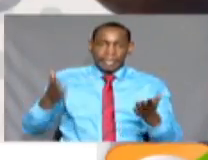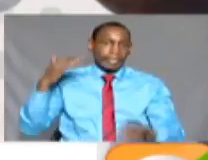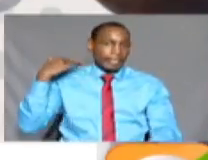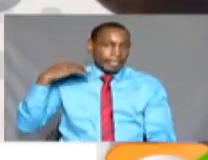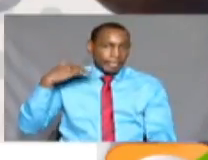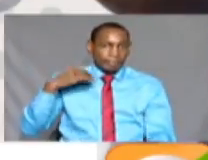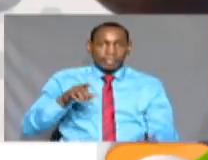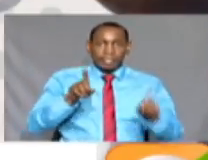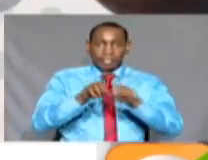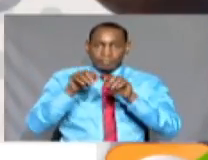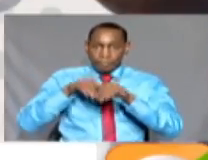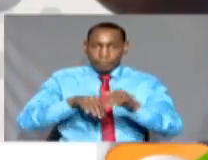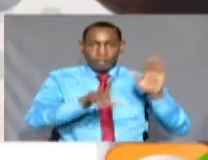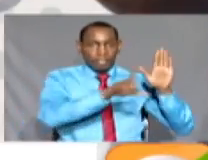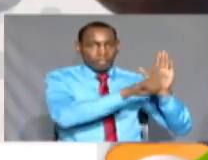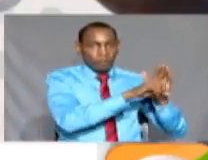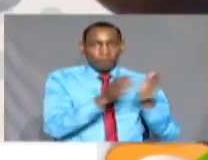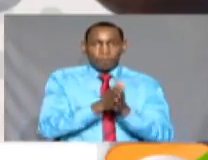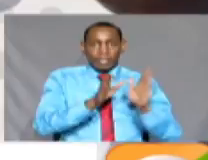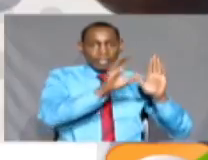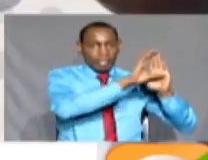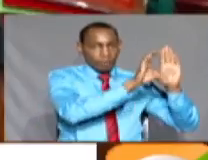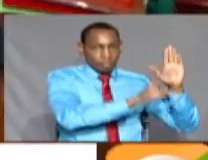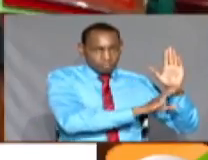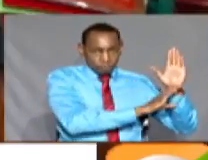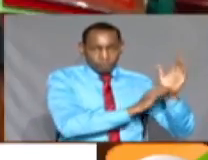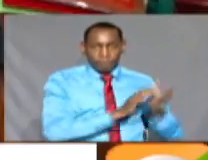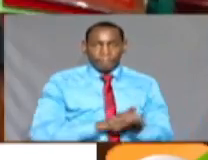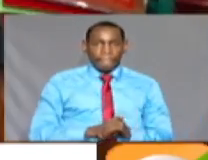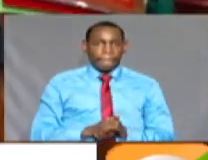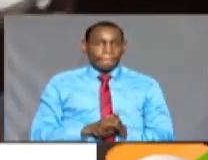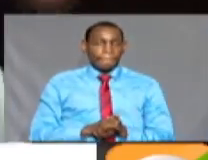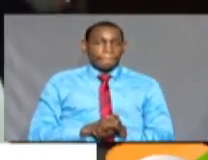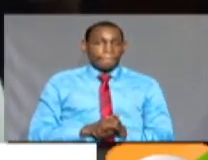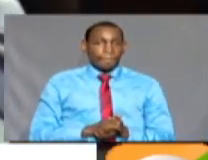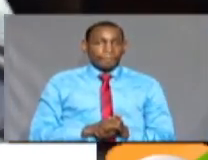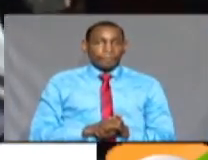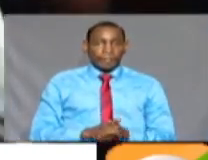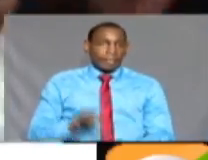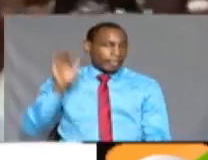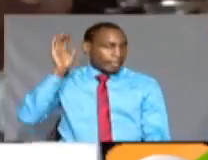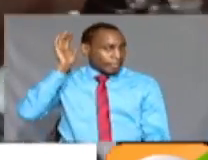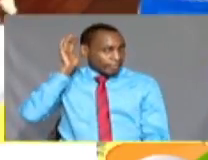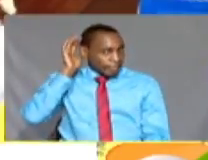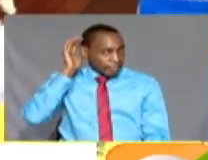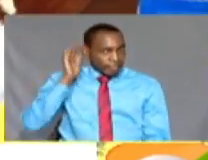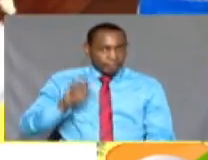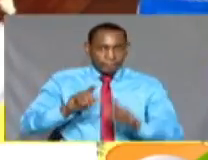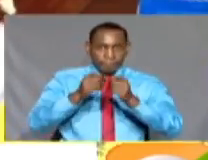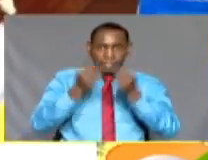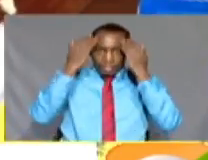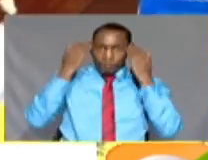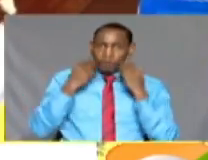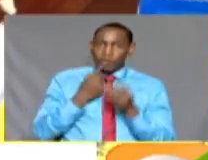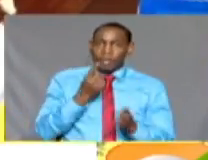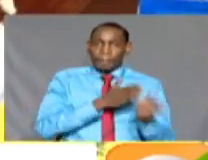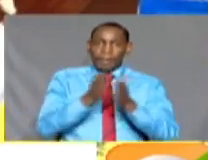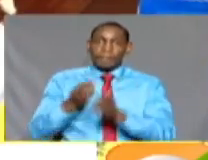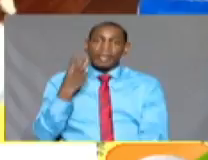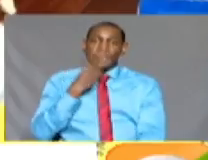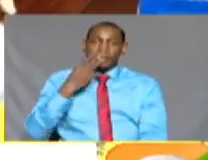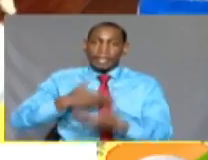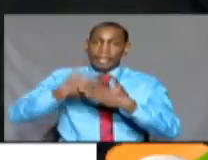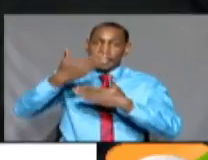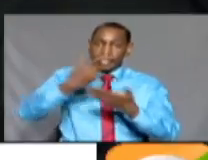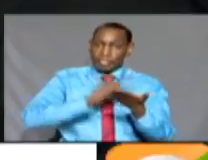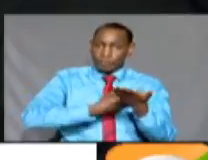crime as by law and constitution provided. The hearing on contempt is scheduled for Wednesday